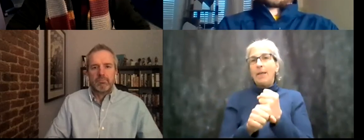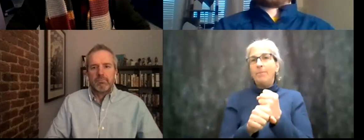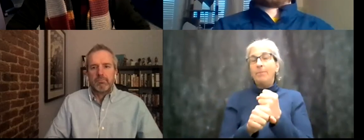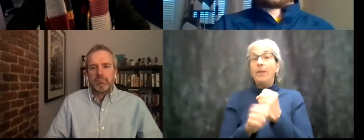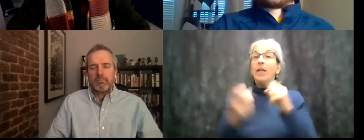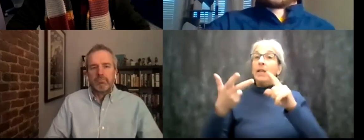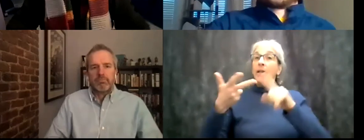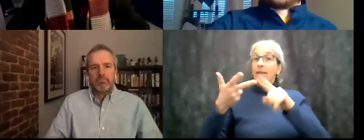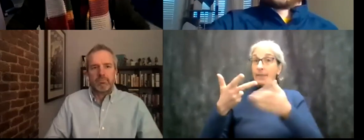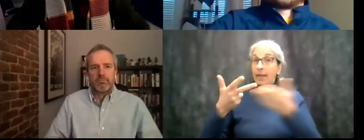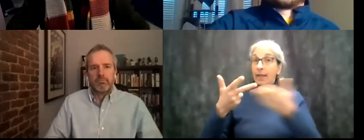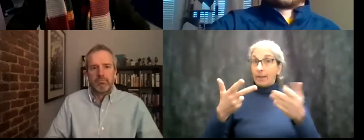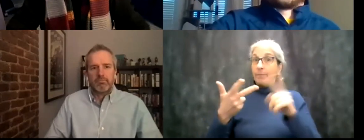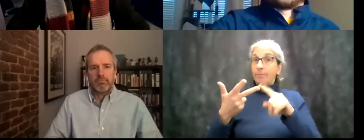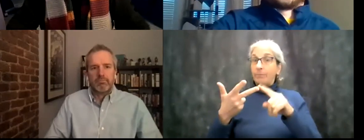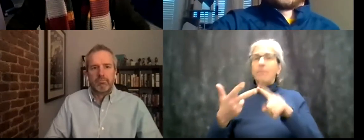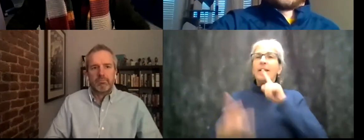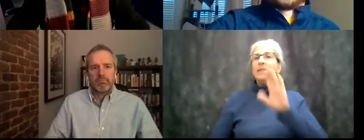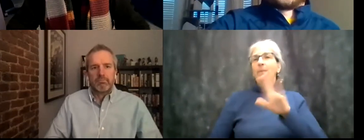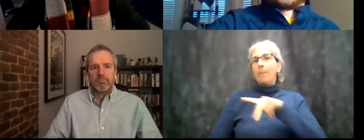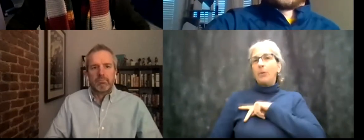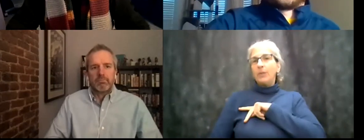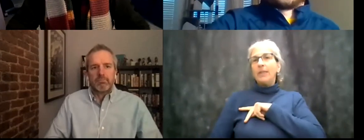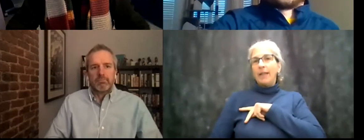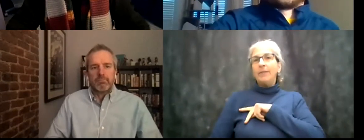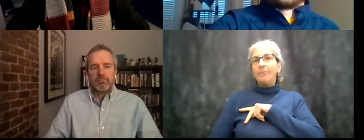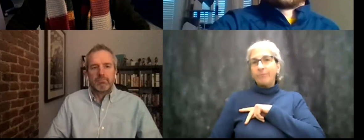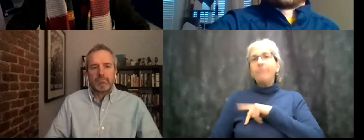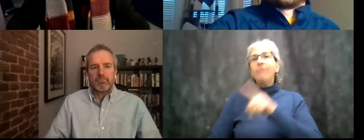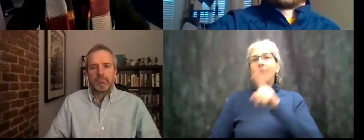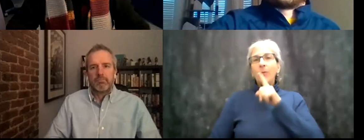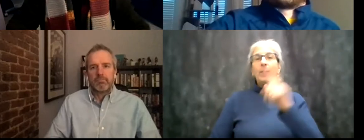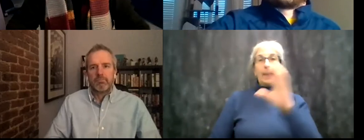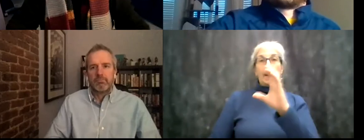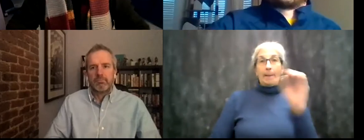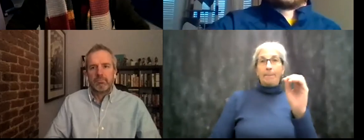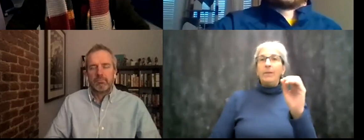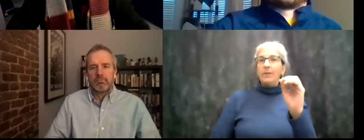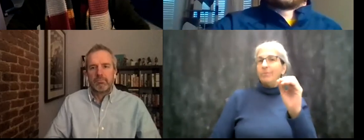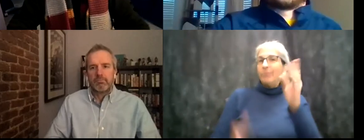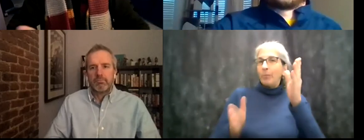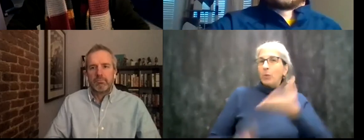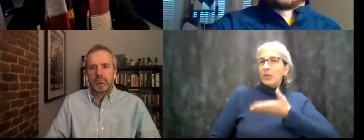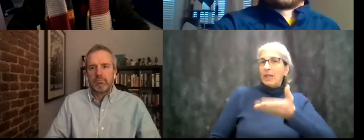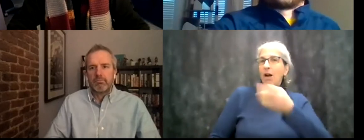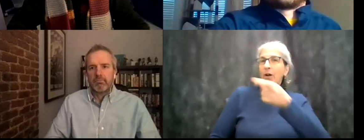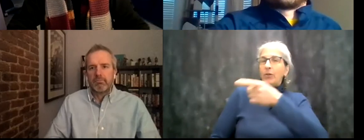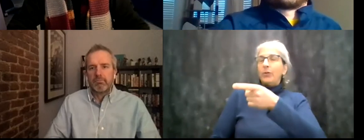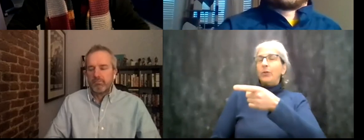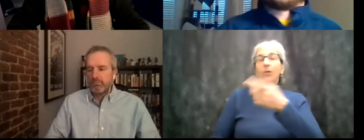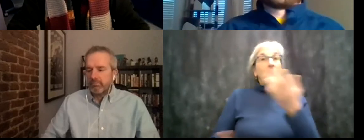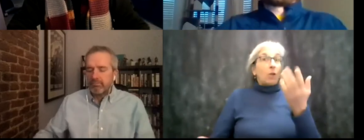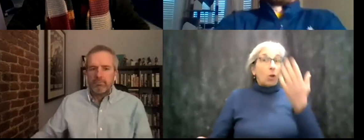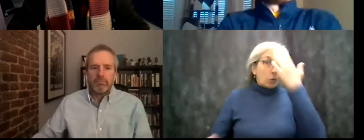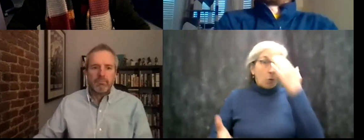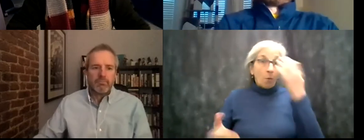is it's that kind of personality. They want to know that, you know, because there may be a lot of people with